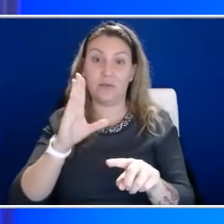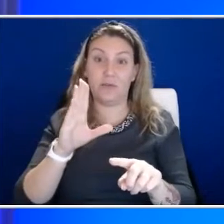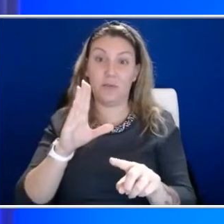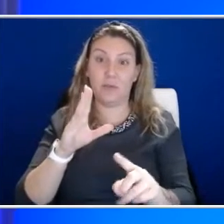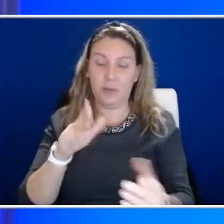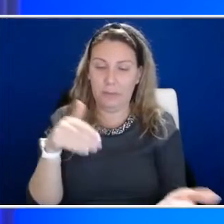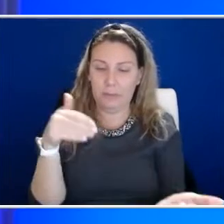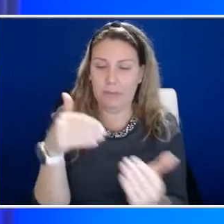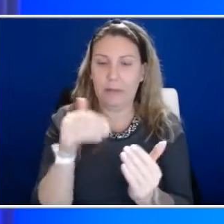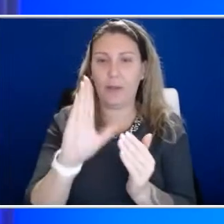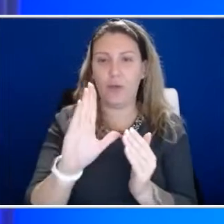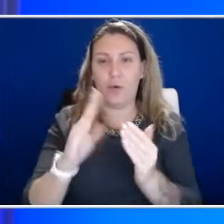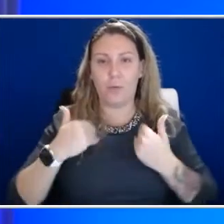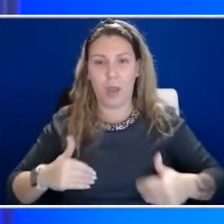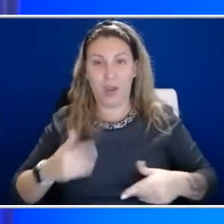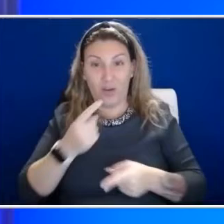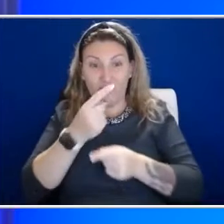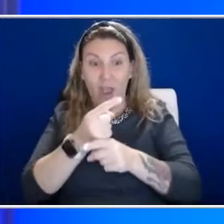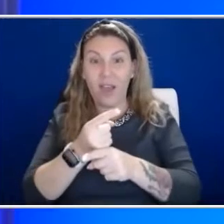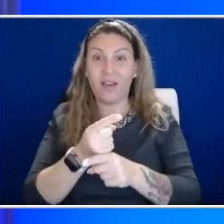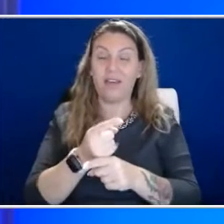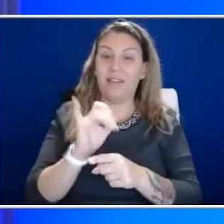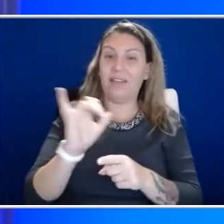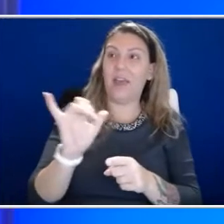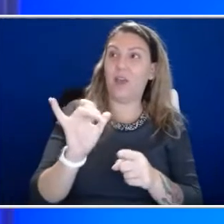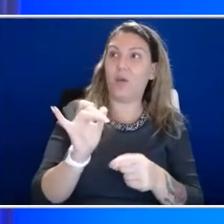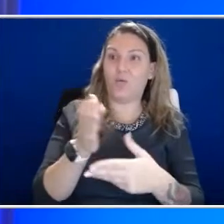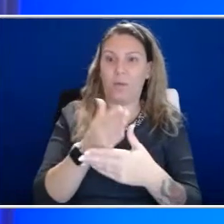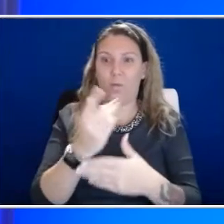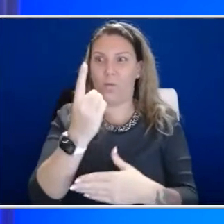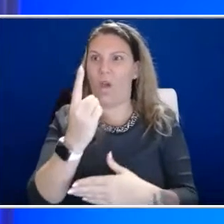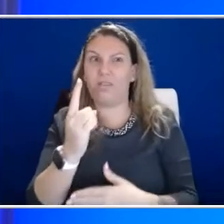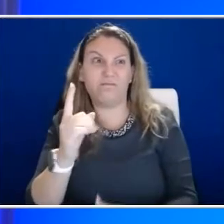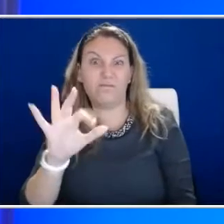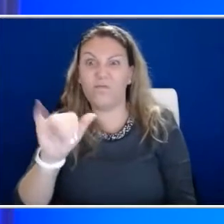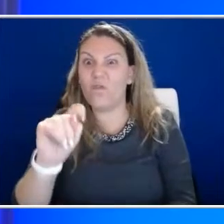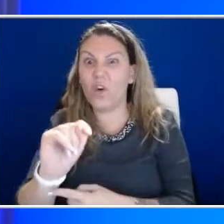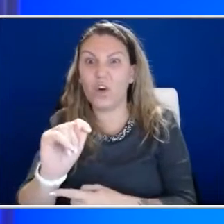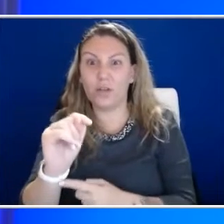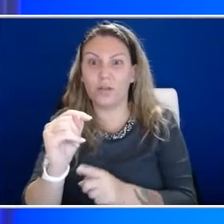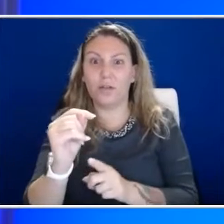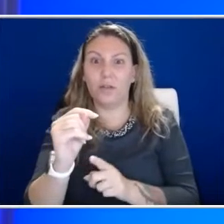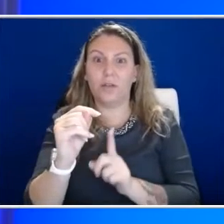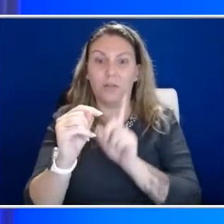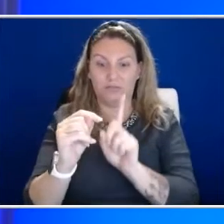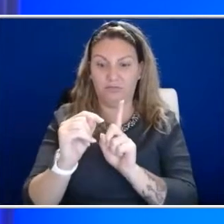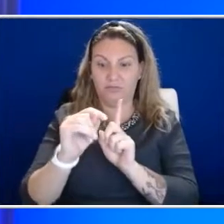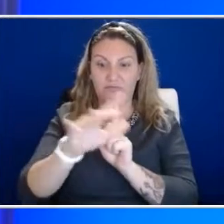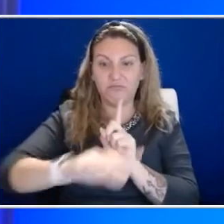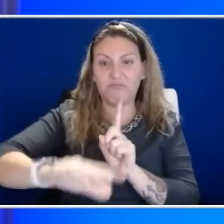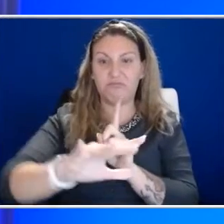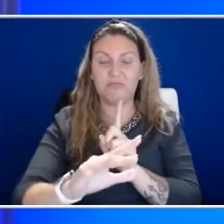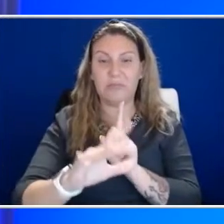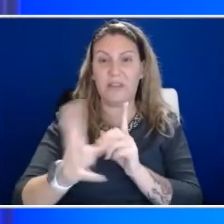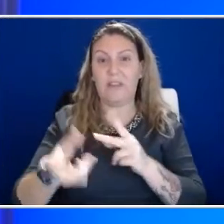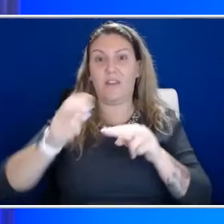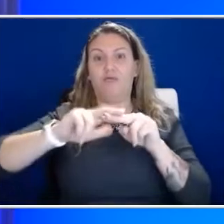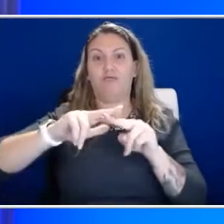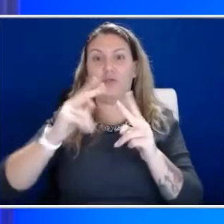body, right? It will be very much kind of within a feet or two of their body, and then that leads to, again, increase in the burn injuries for those